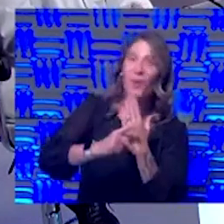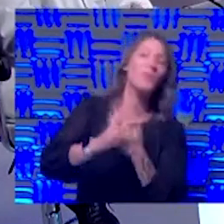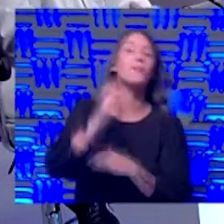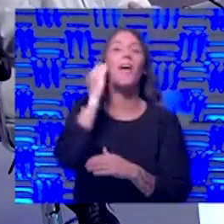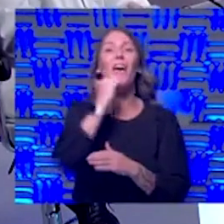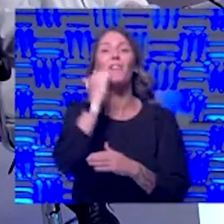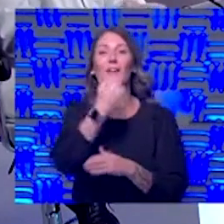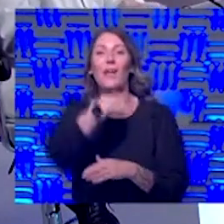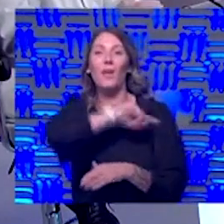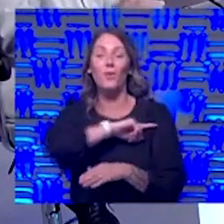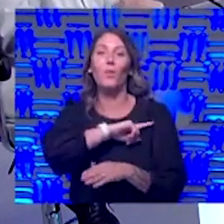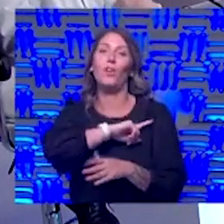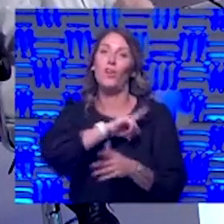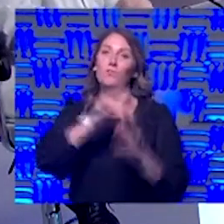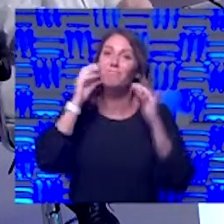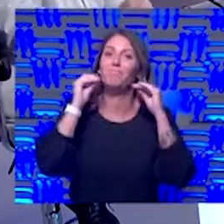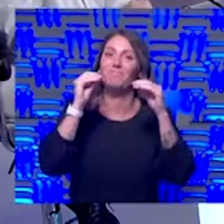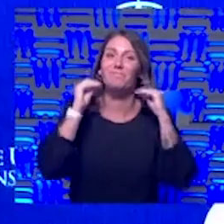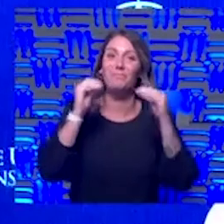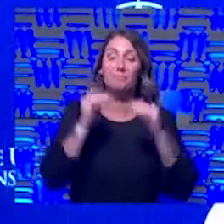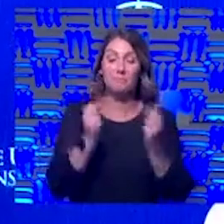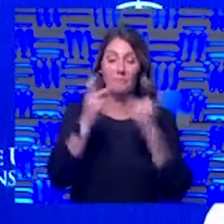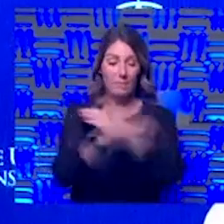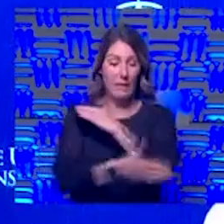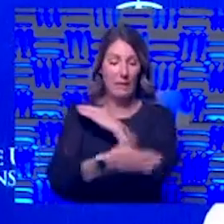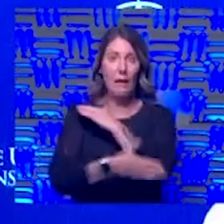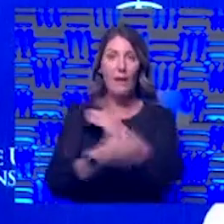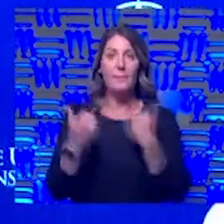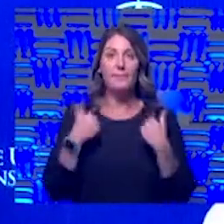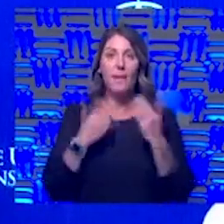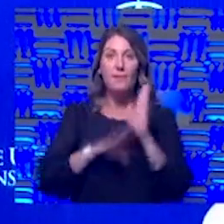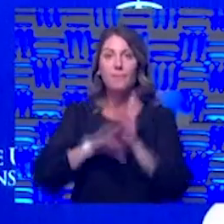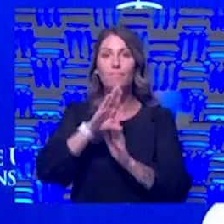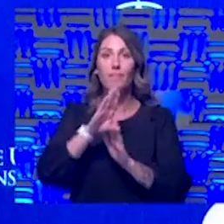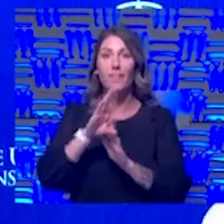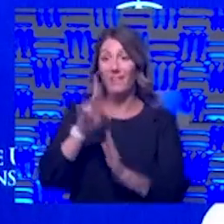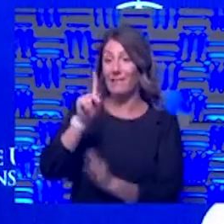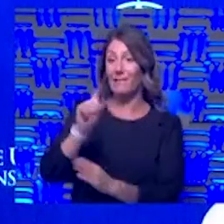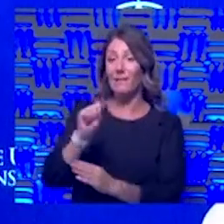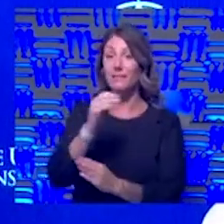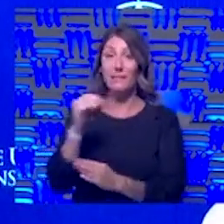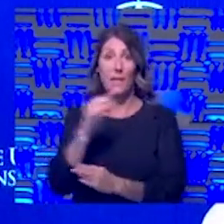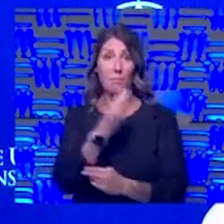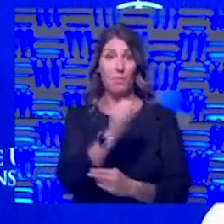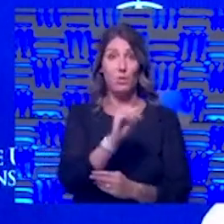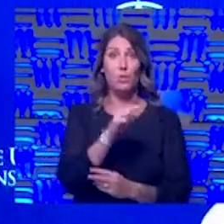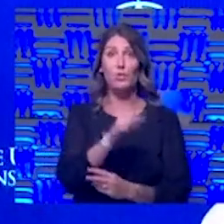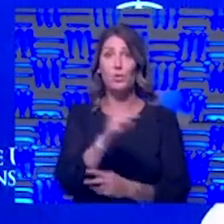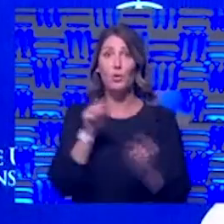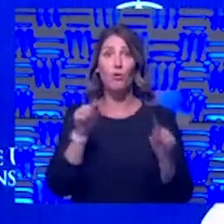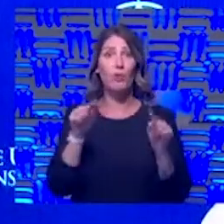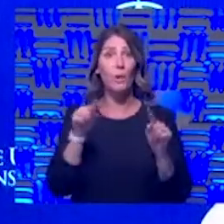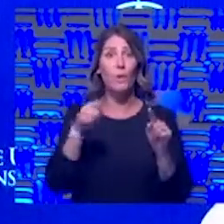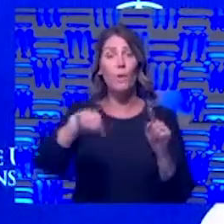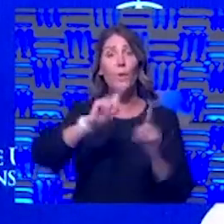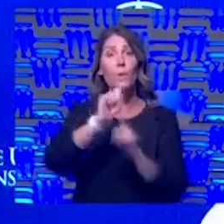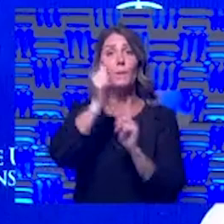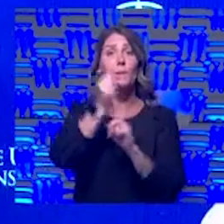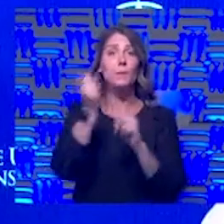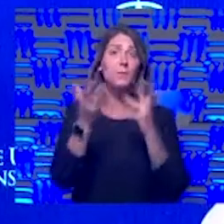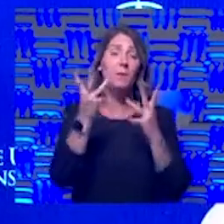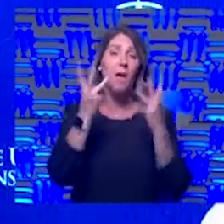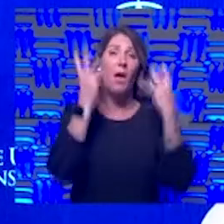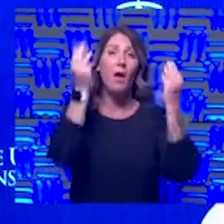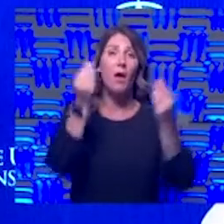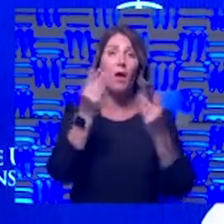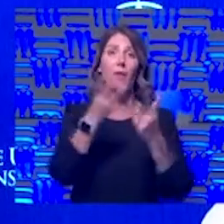day. You know, there are a lot of counties that are having spikes in Kansas and Missouri. Those cases were probably out there. Part of it can always